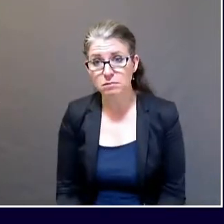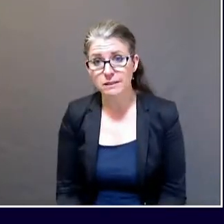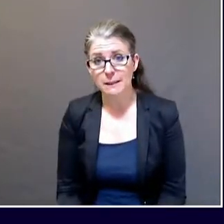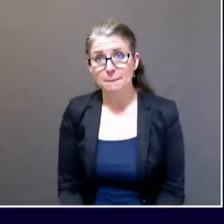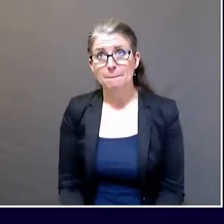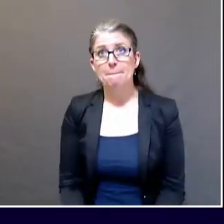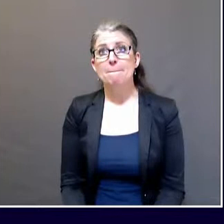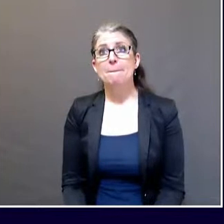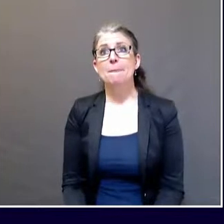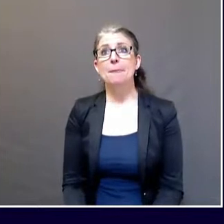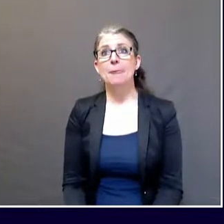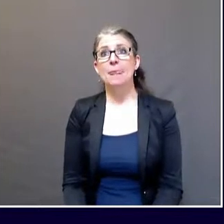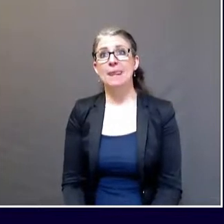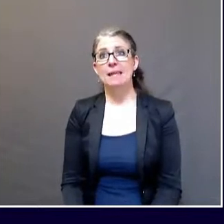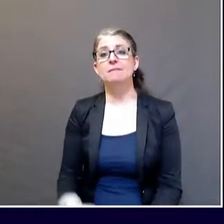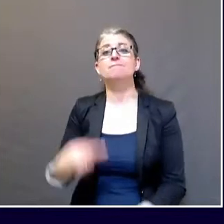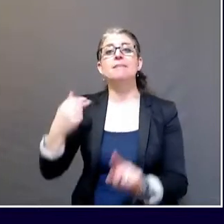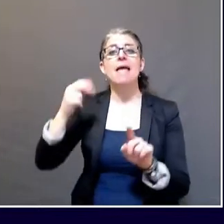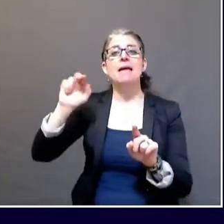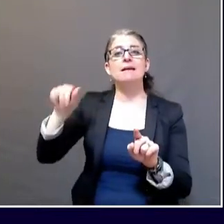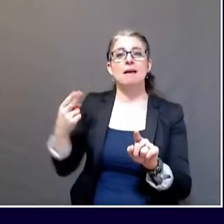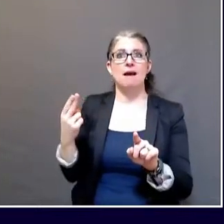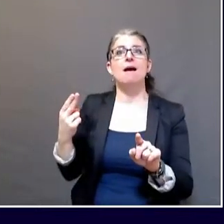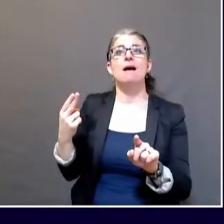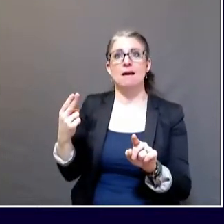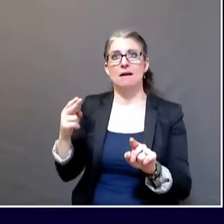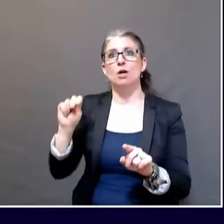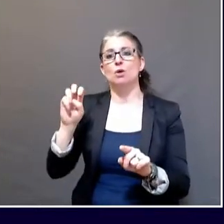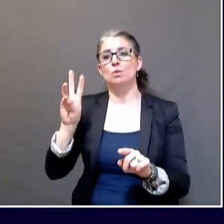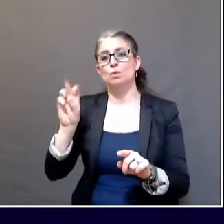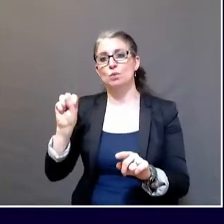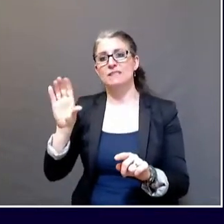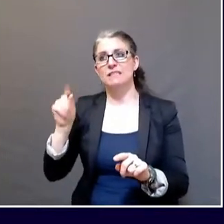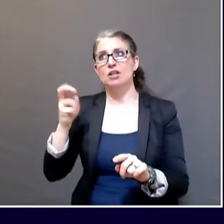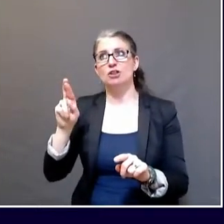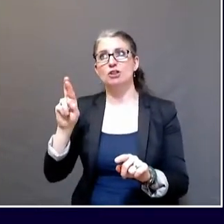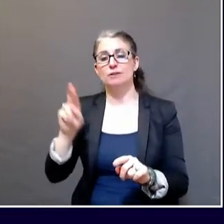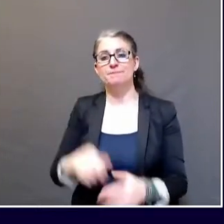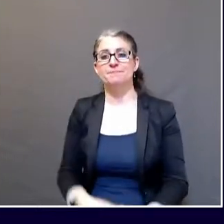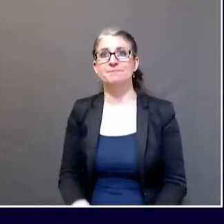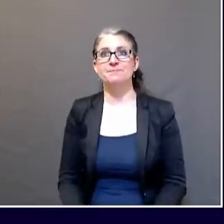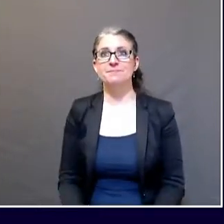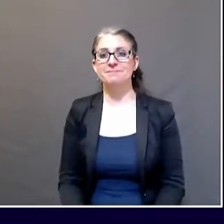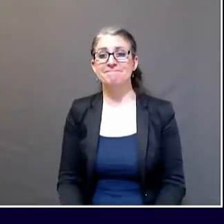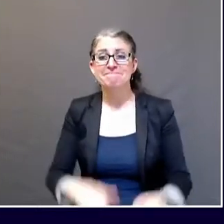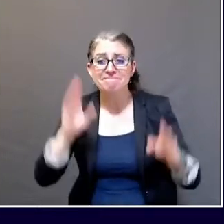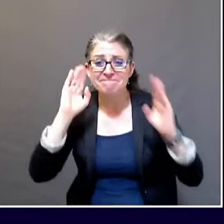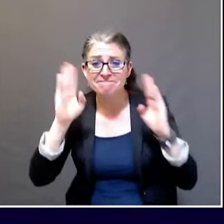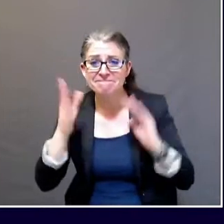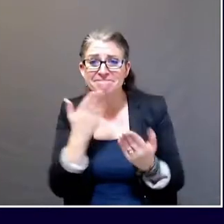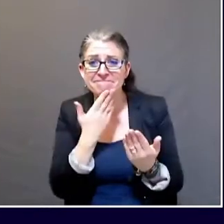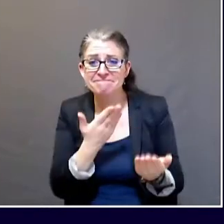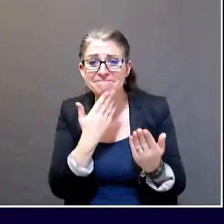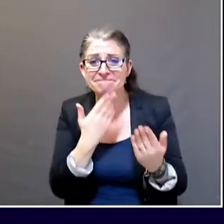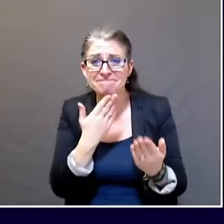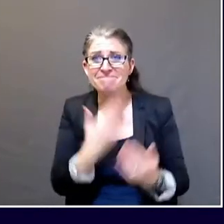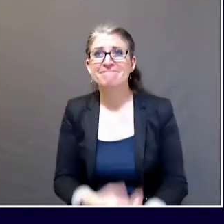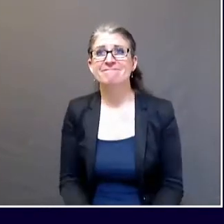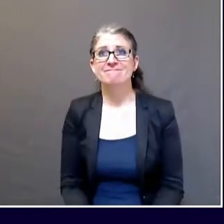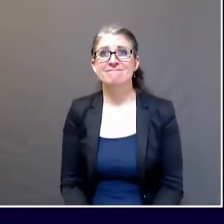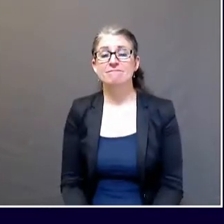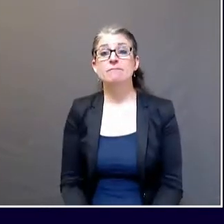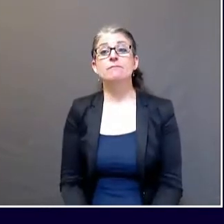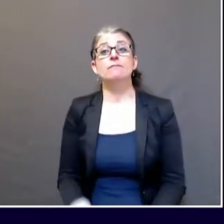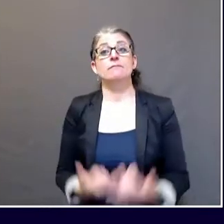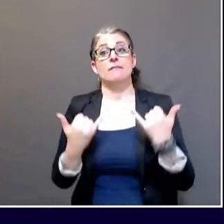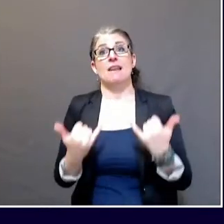Hi, Dr. Shaw. Thanks for taking my questions. So first, I want to ask, at this point in time, do you have a sense of